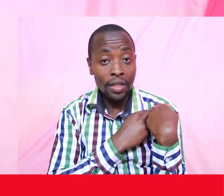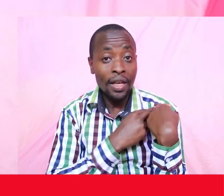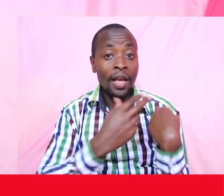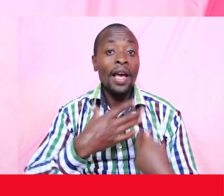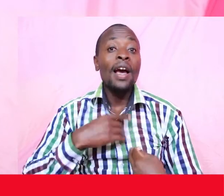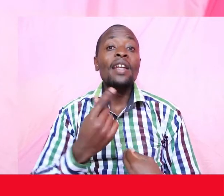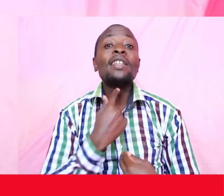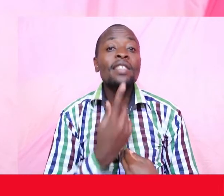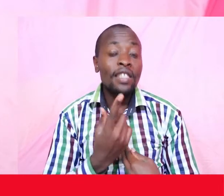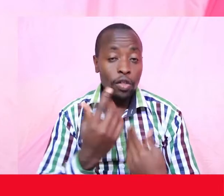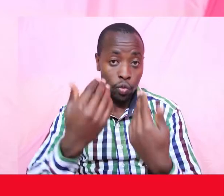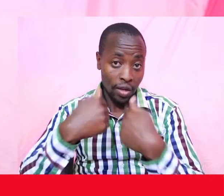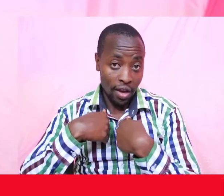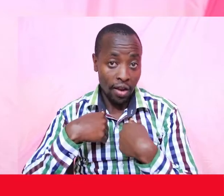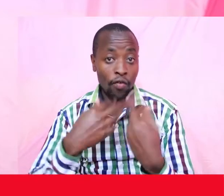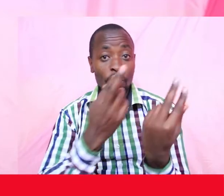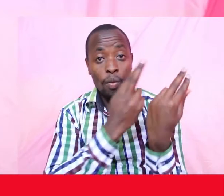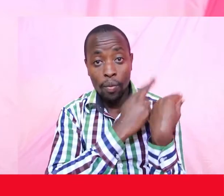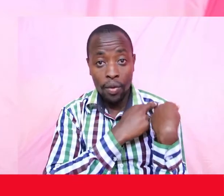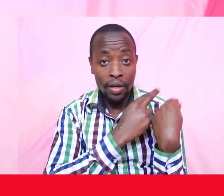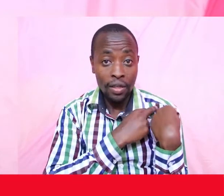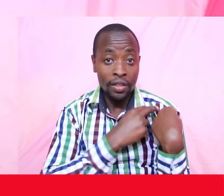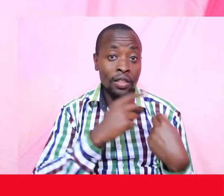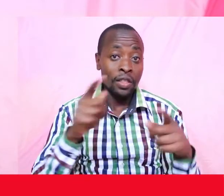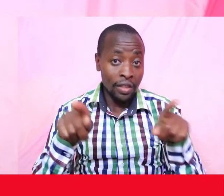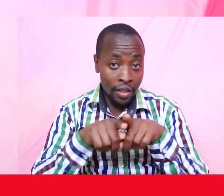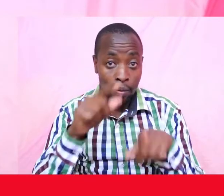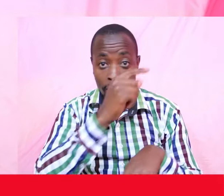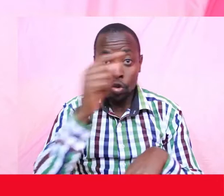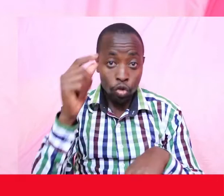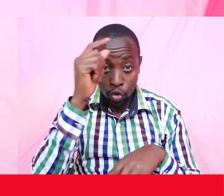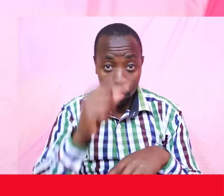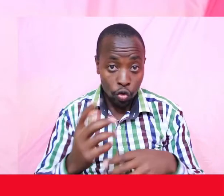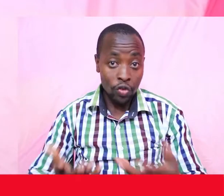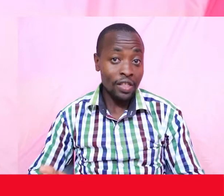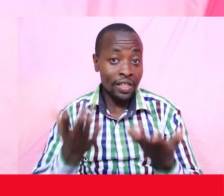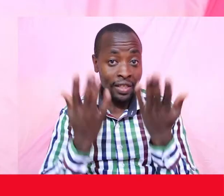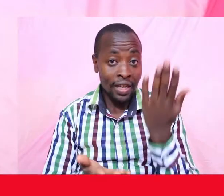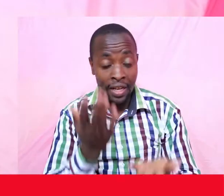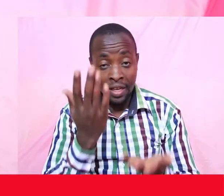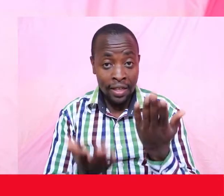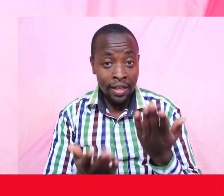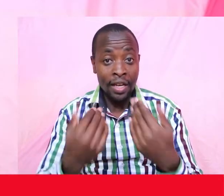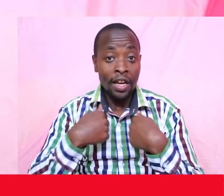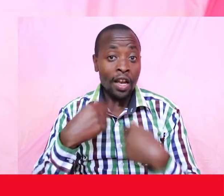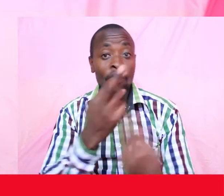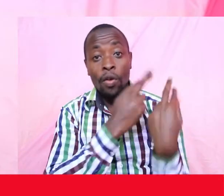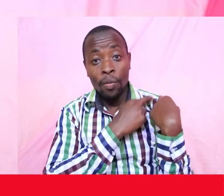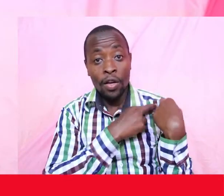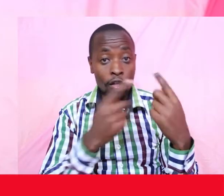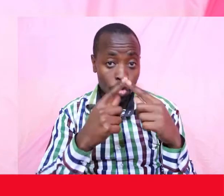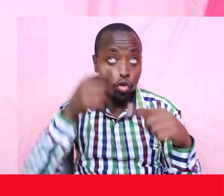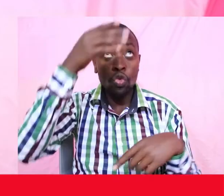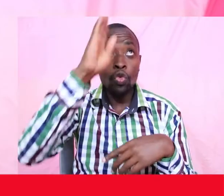And he told us, take my burden, or take my cross, it's lighter, and leave your burden unto me. If we take